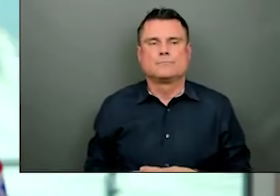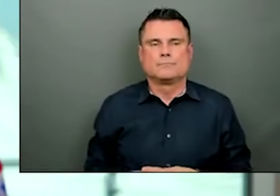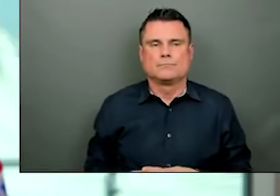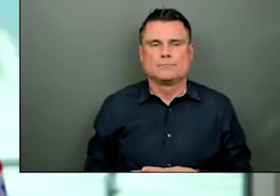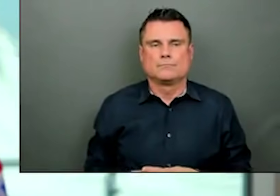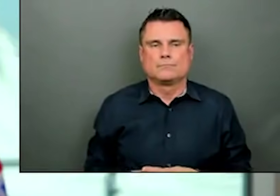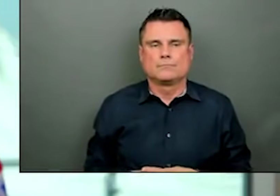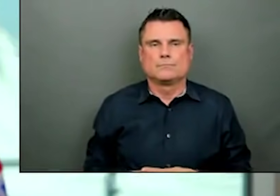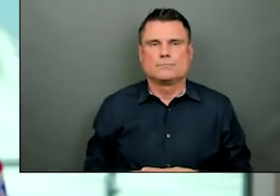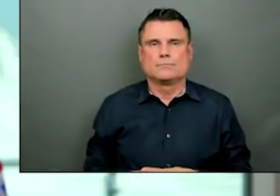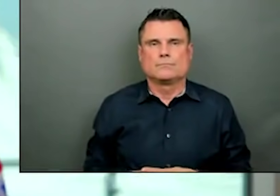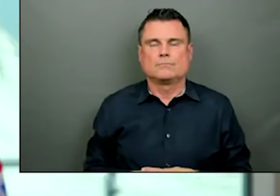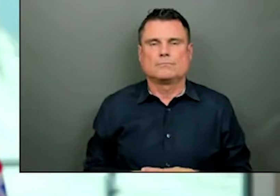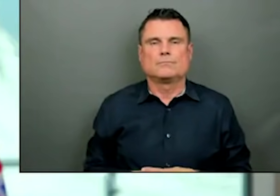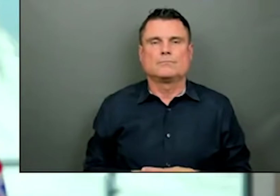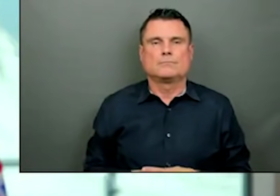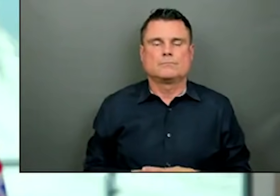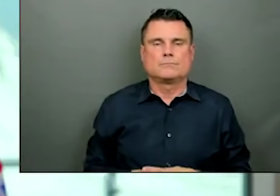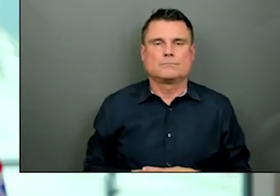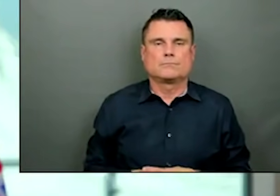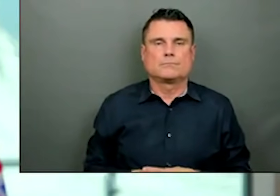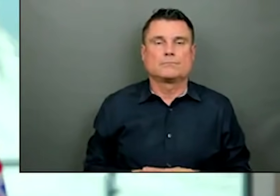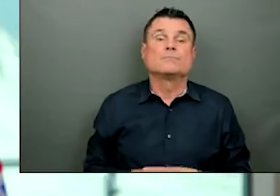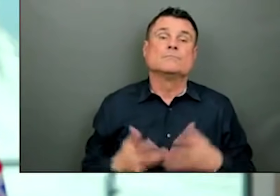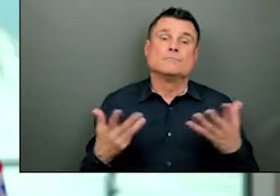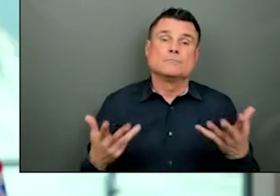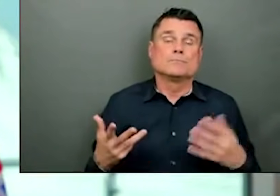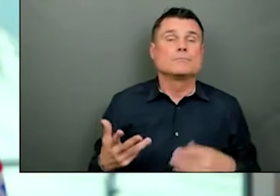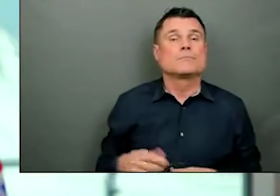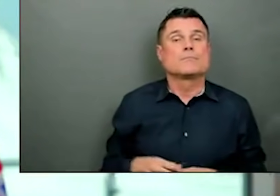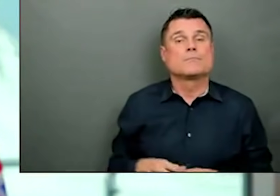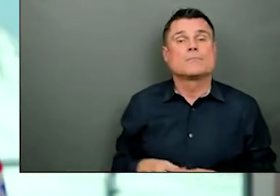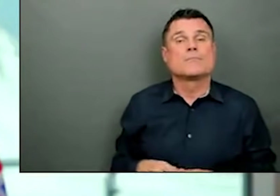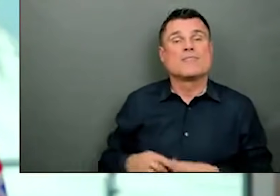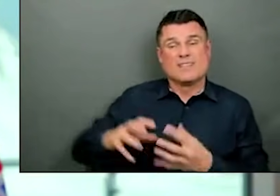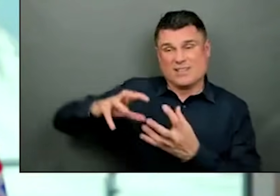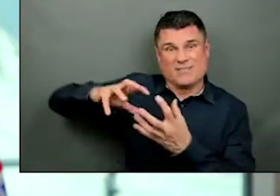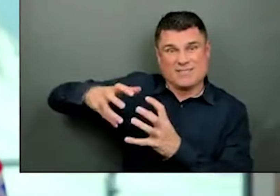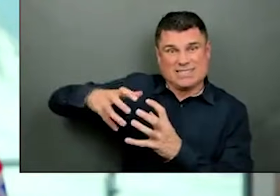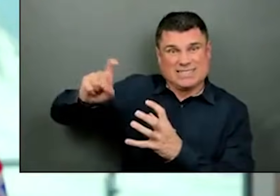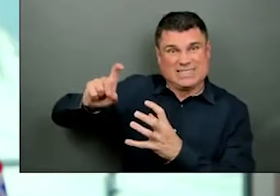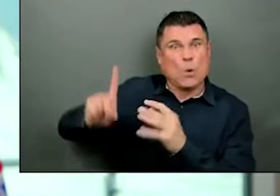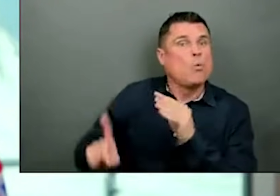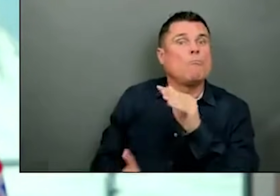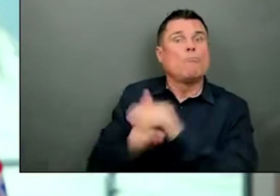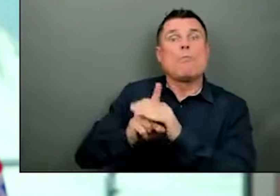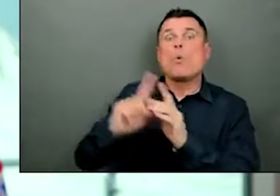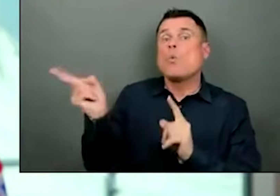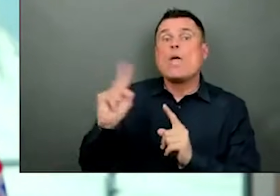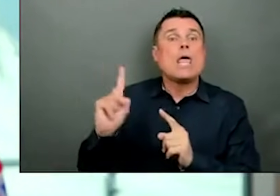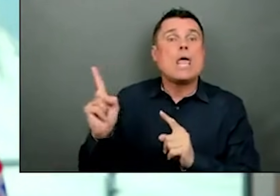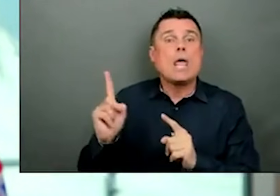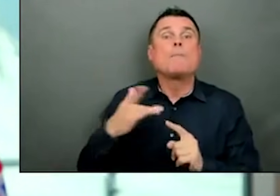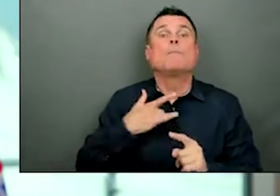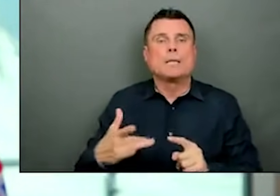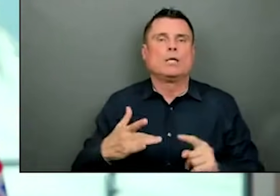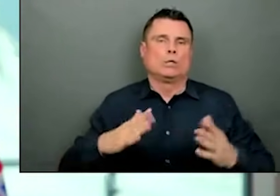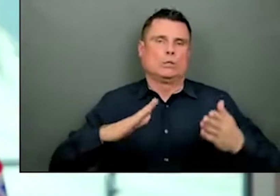So it is community spread, and that's why it's so important that we take the actions that we did in and around